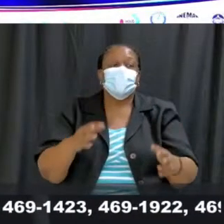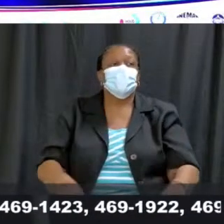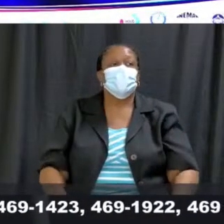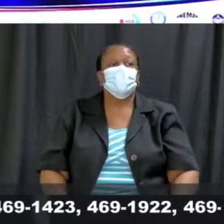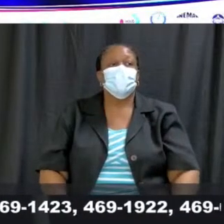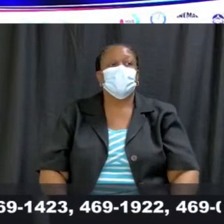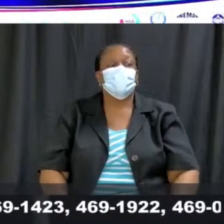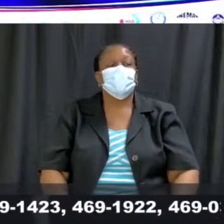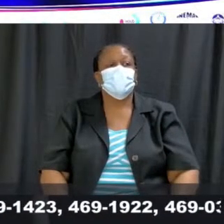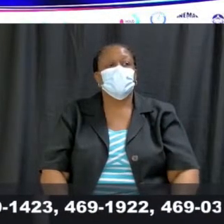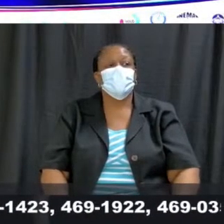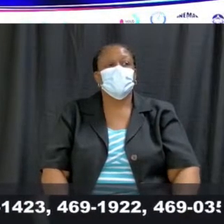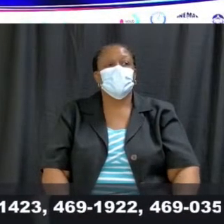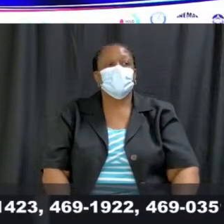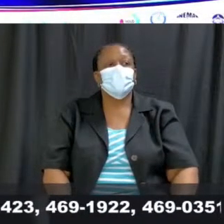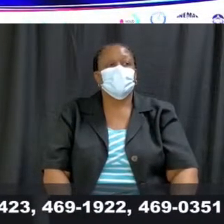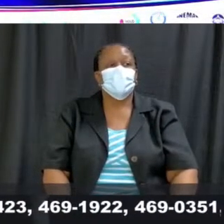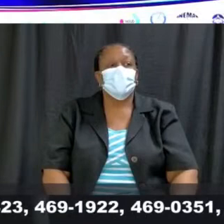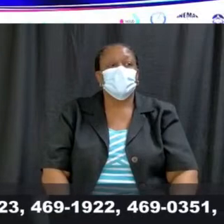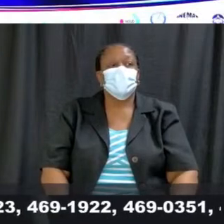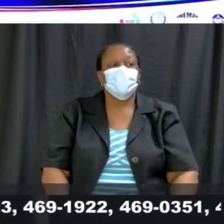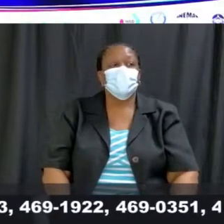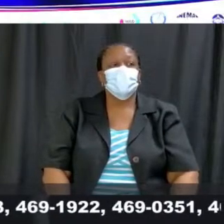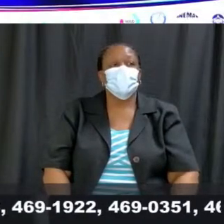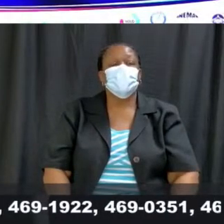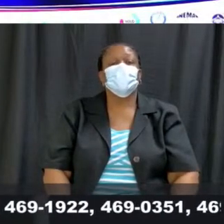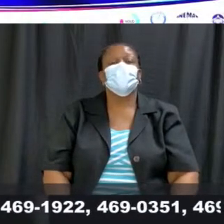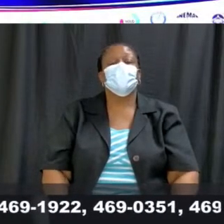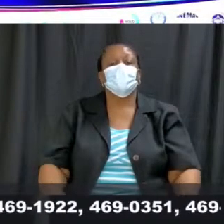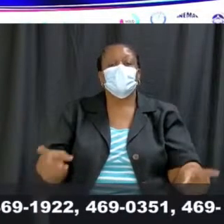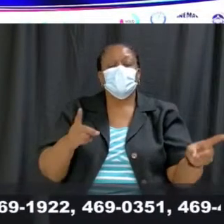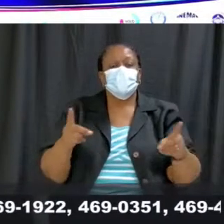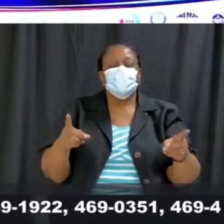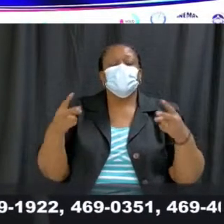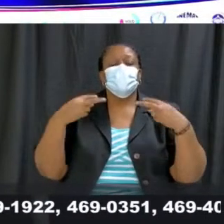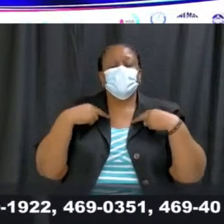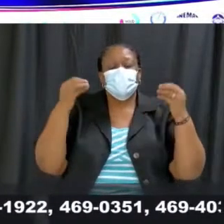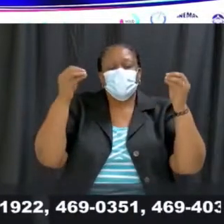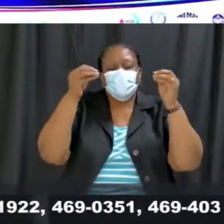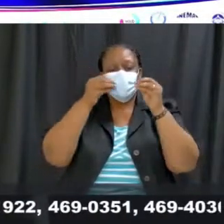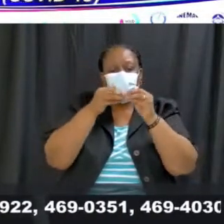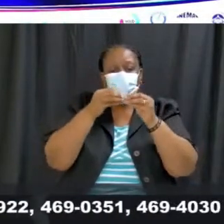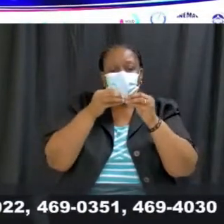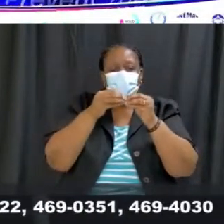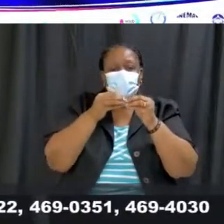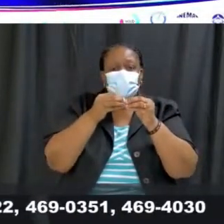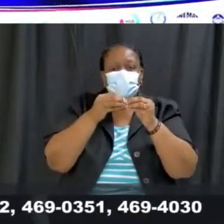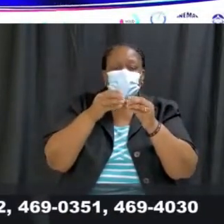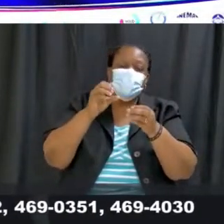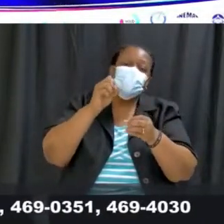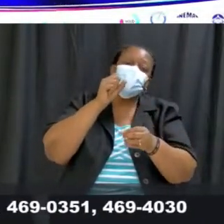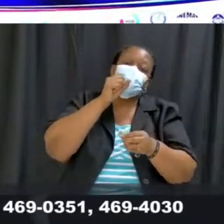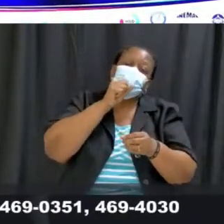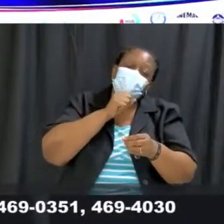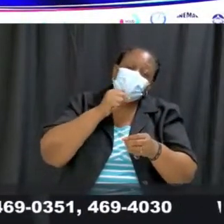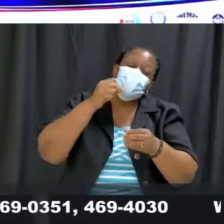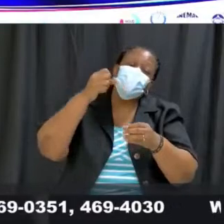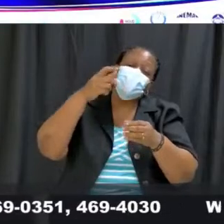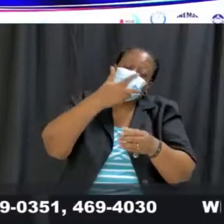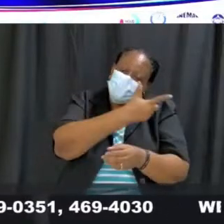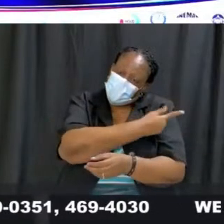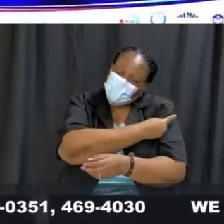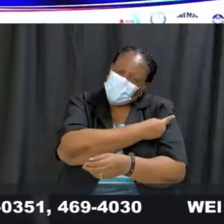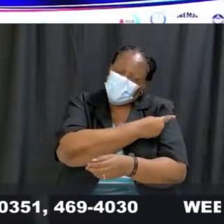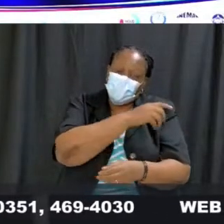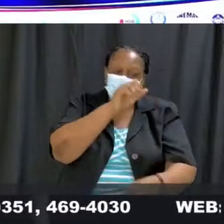have we received any more AstraZeneca vaccine since the last batch would have expired on